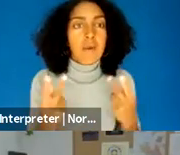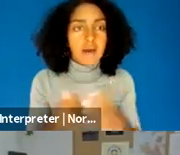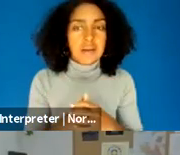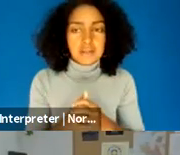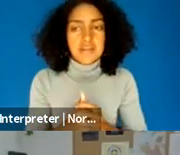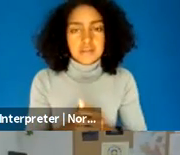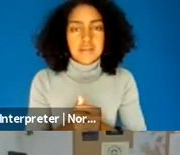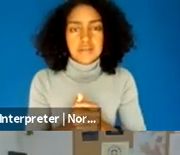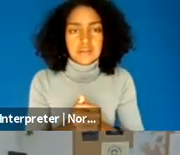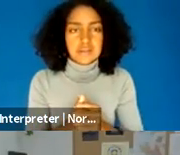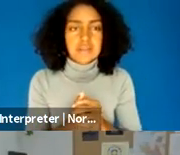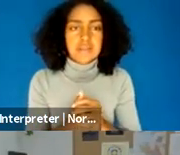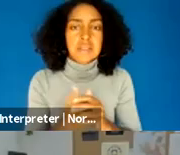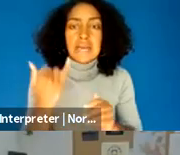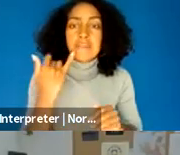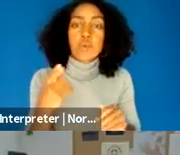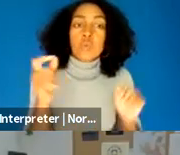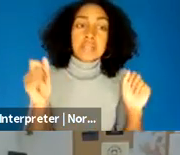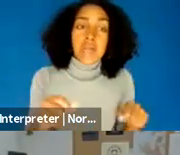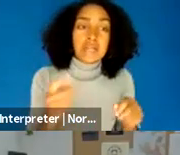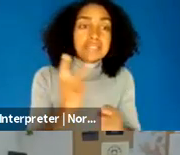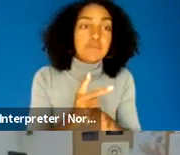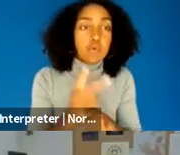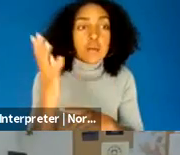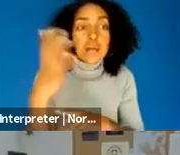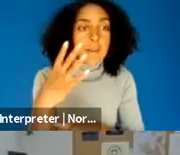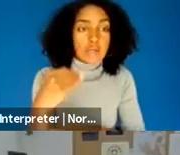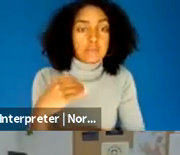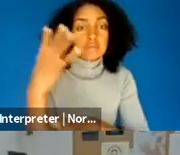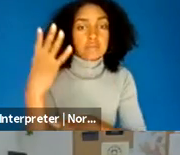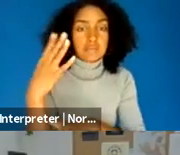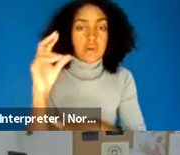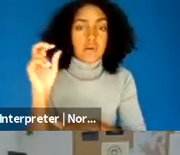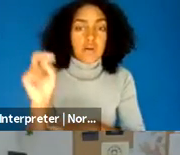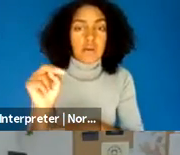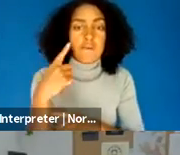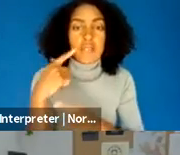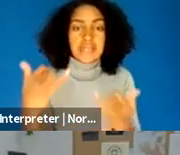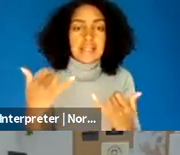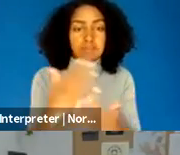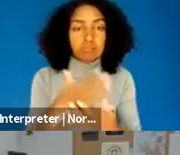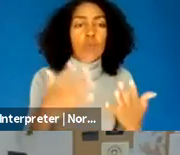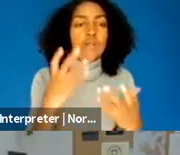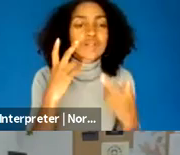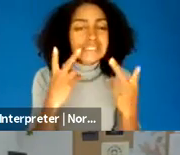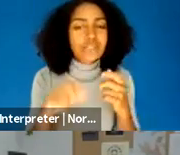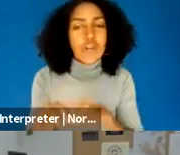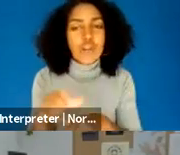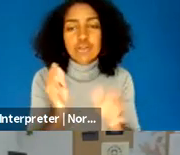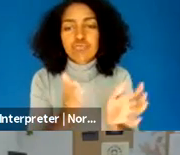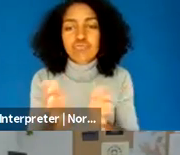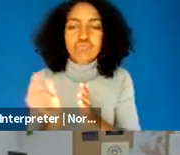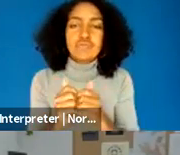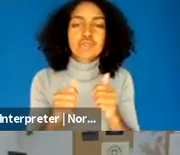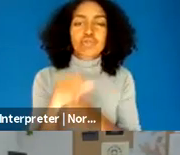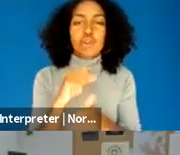Hello. If you can keep your cameras on for this portion so we can all see each other and talk together, that would be